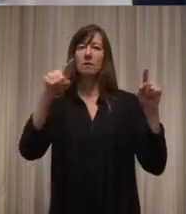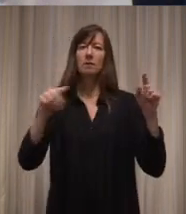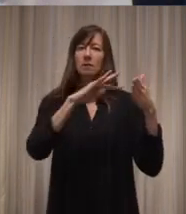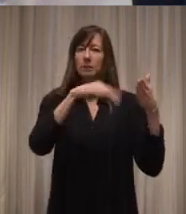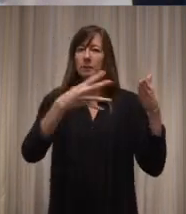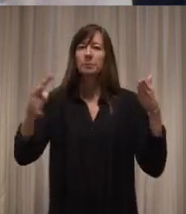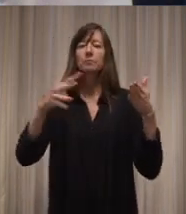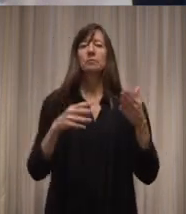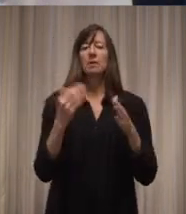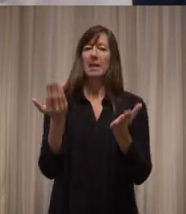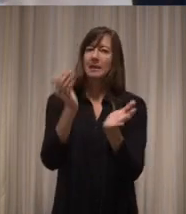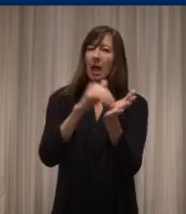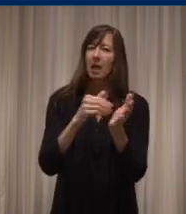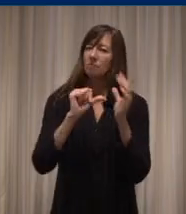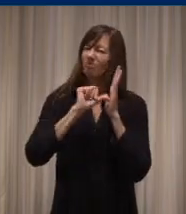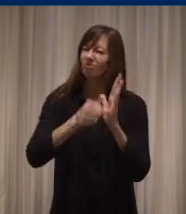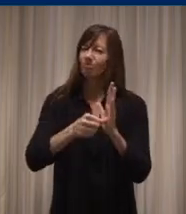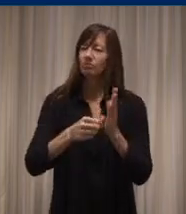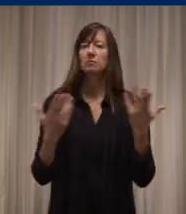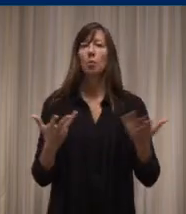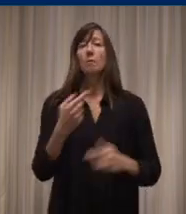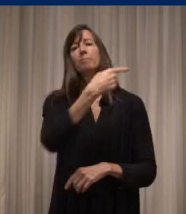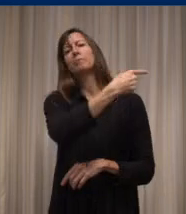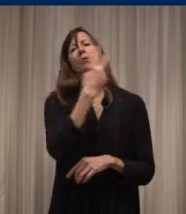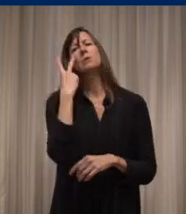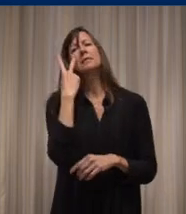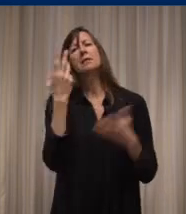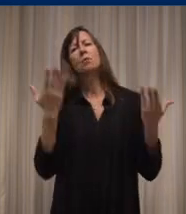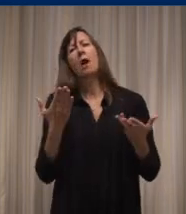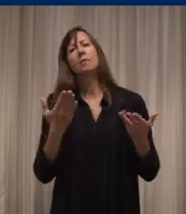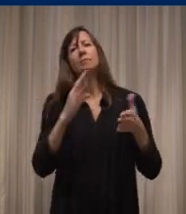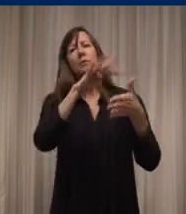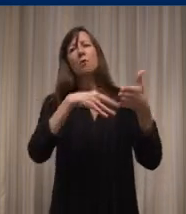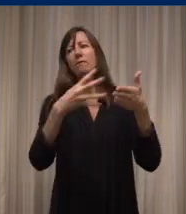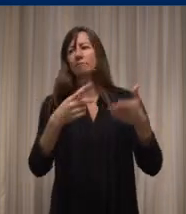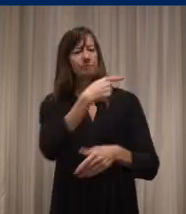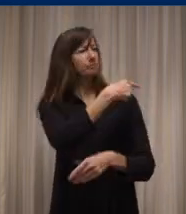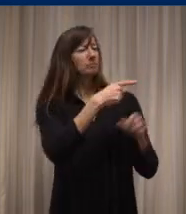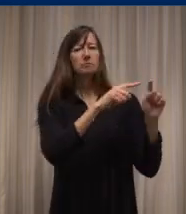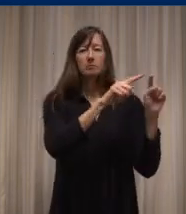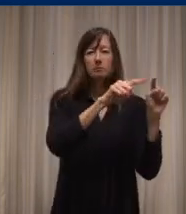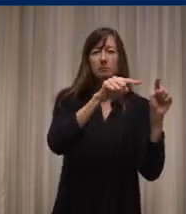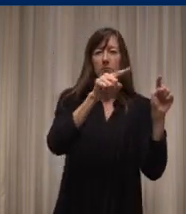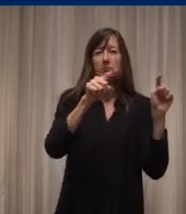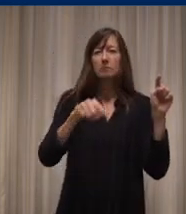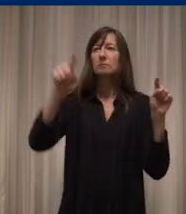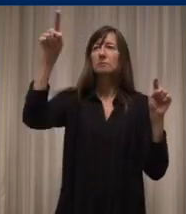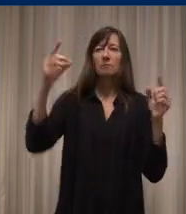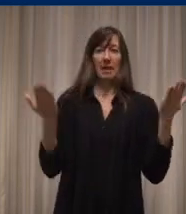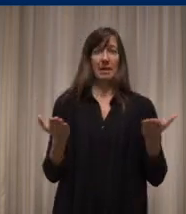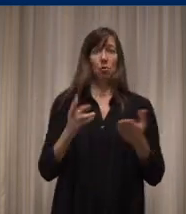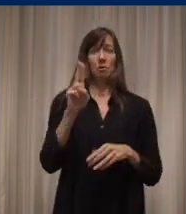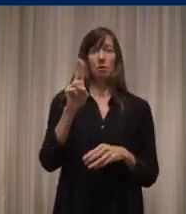again. So what you can see here on this graph is really the whole course of the pandemic in Ulster County, from the